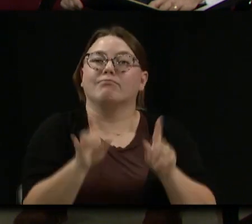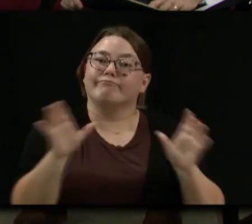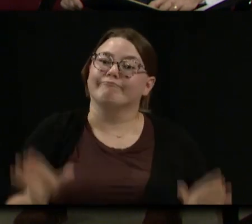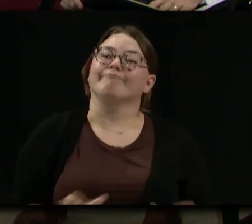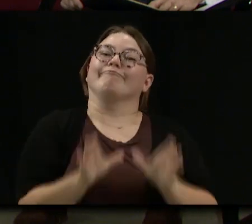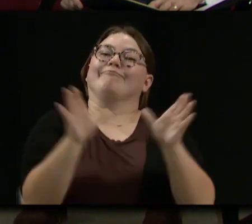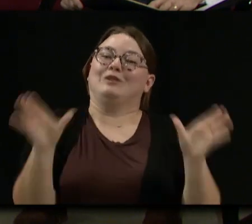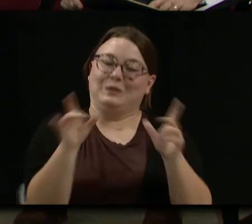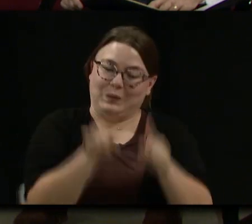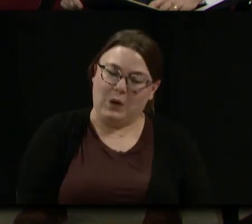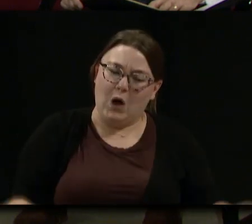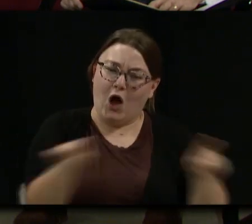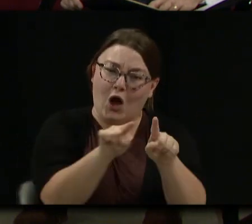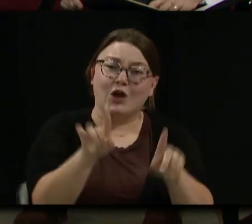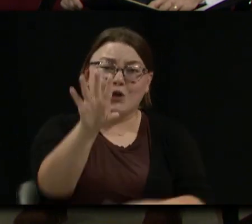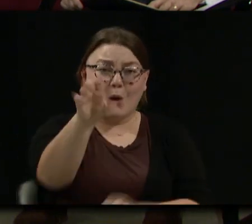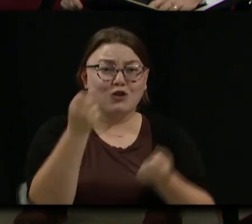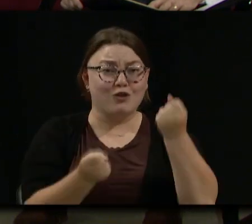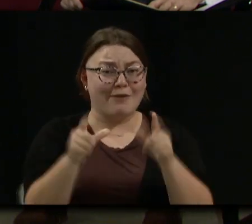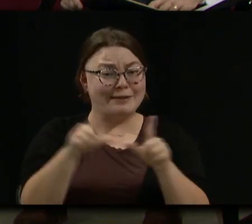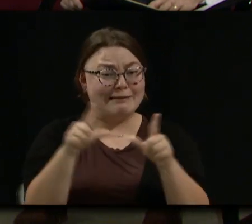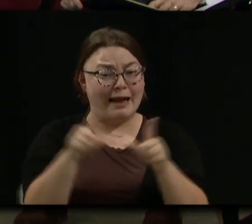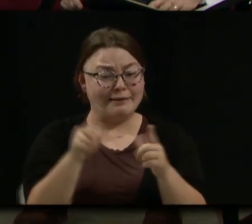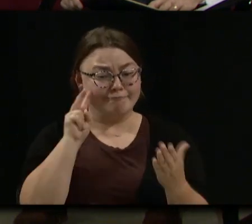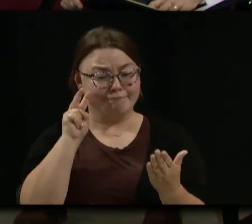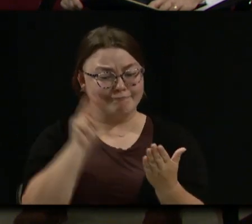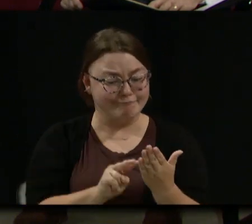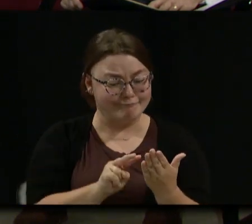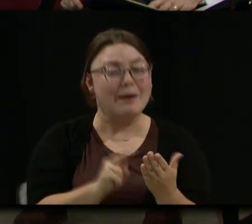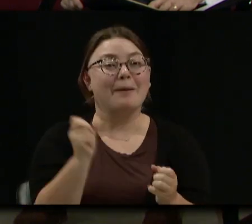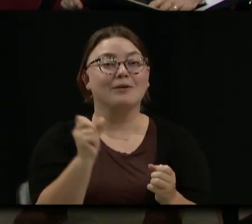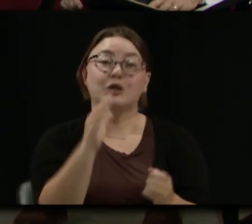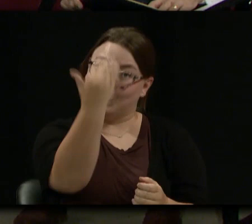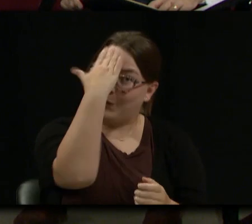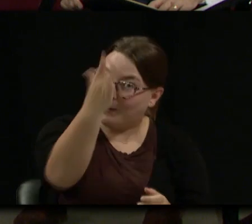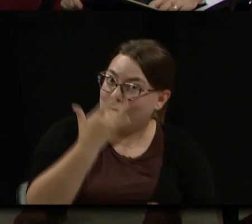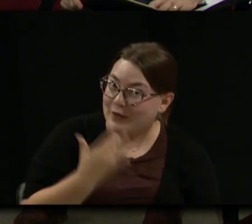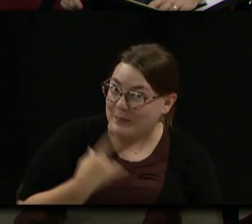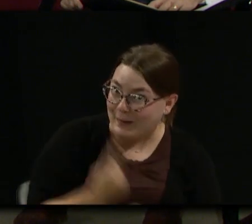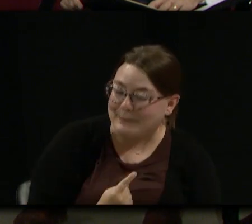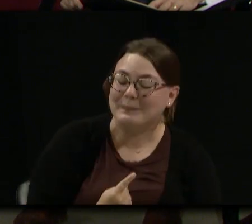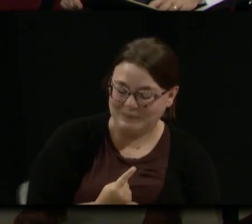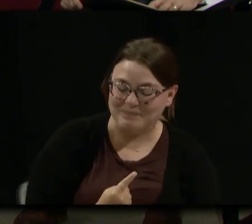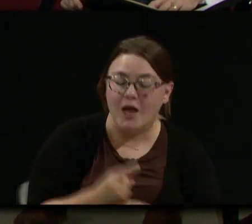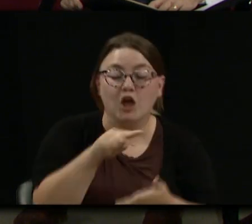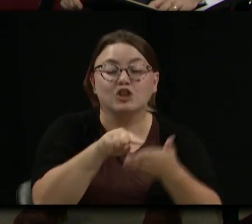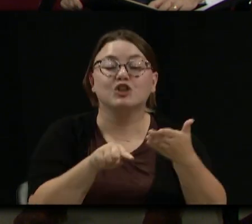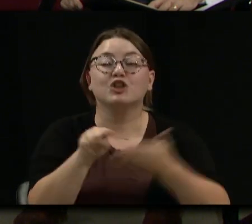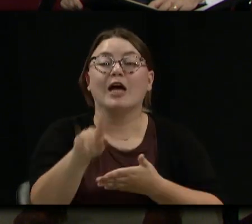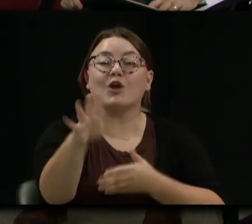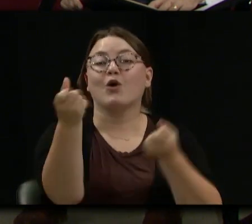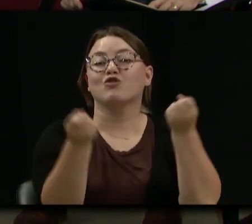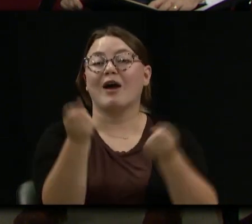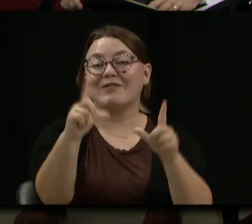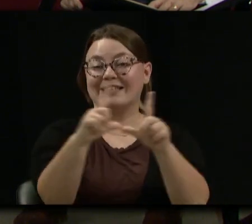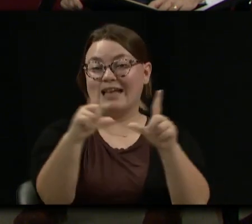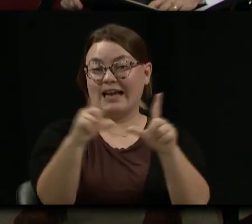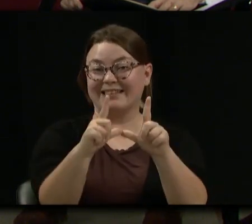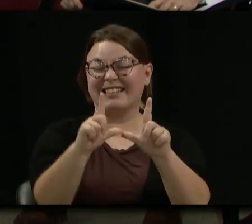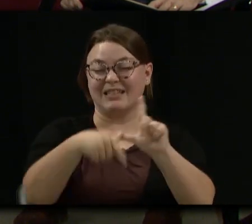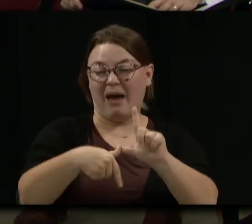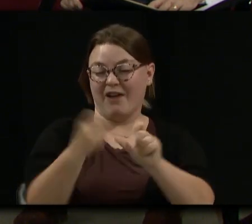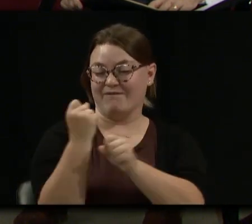people to make sure that they, of course, should know when your birthday is. double check your driver's license expires every 4